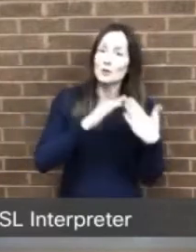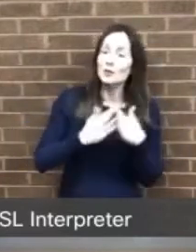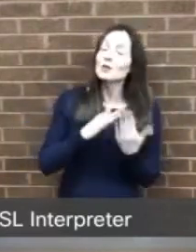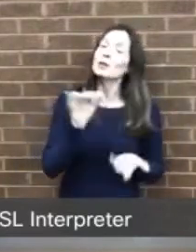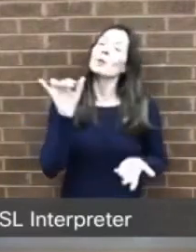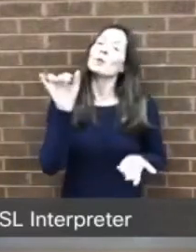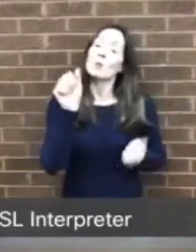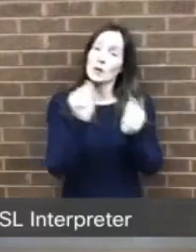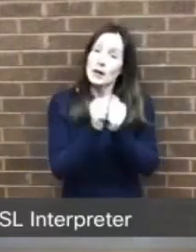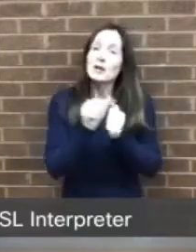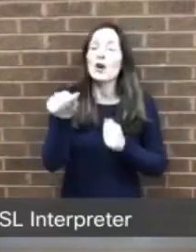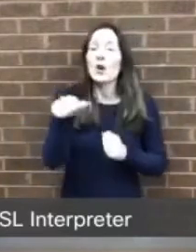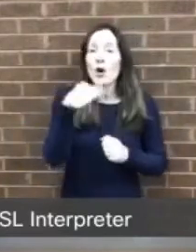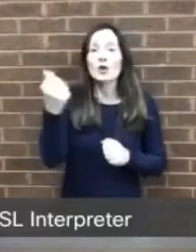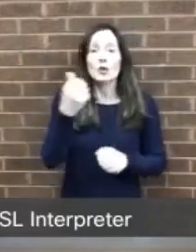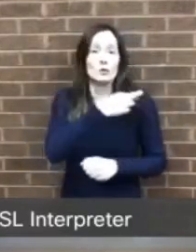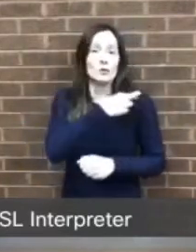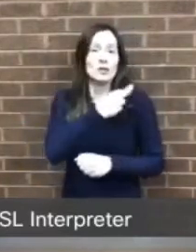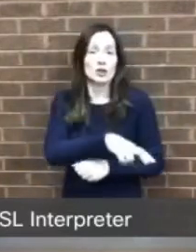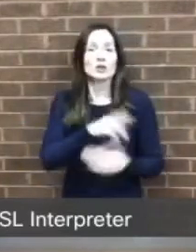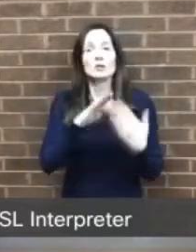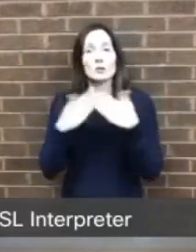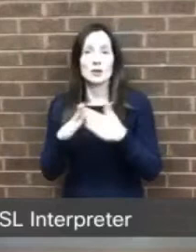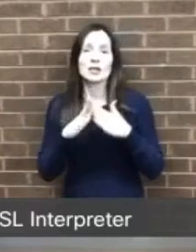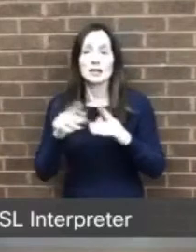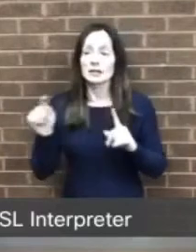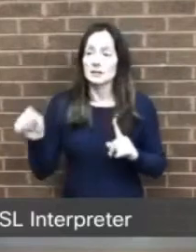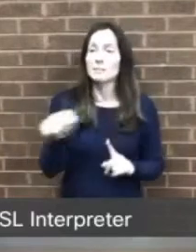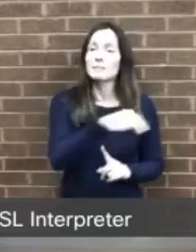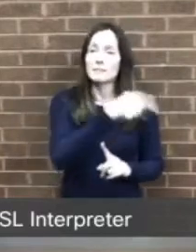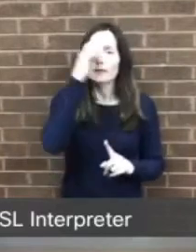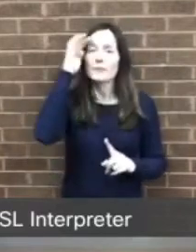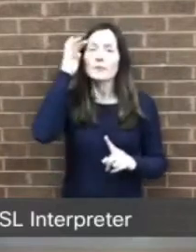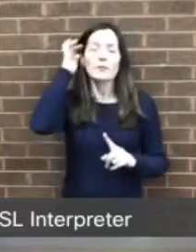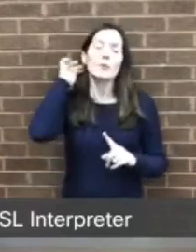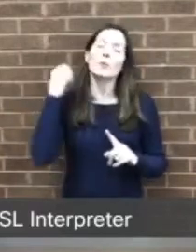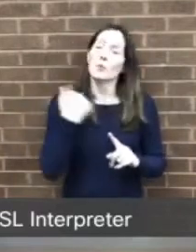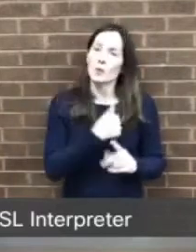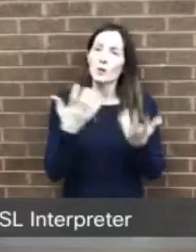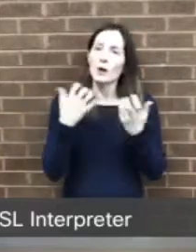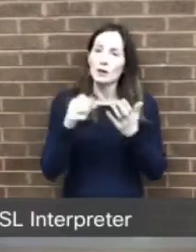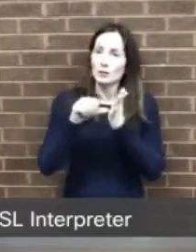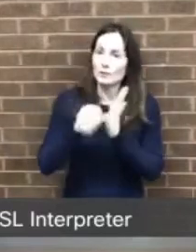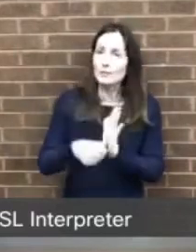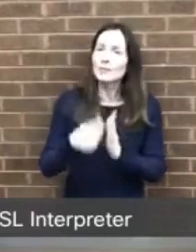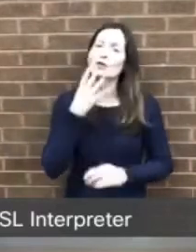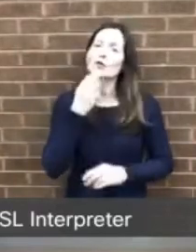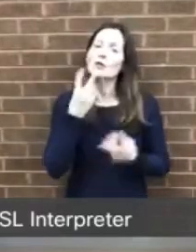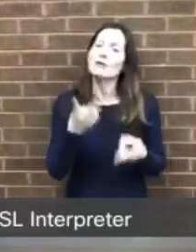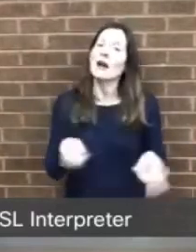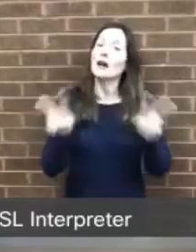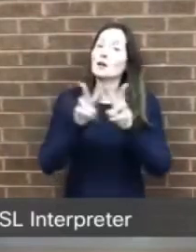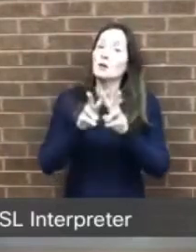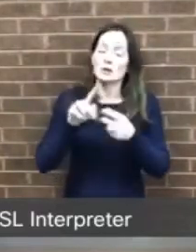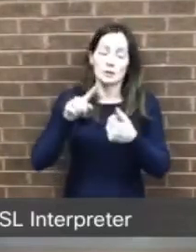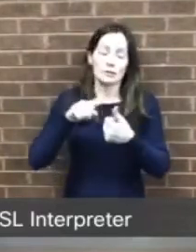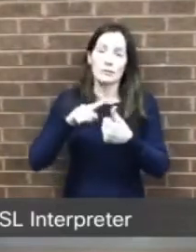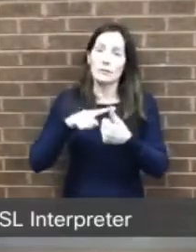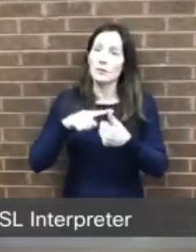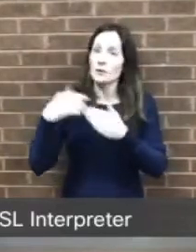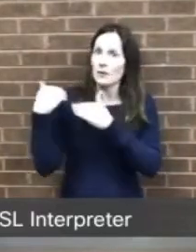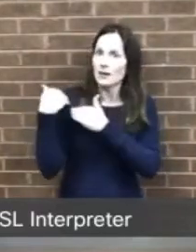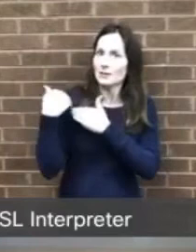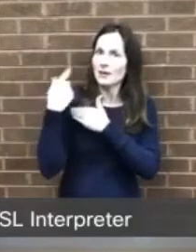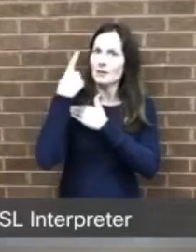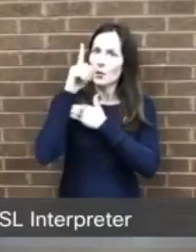civic groups in Howard County. We want to bring our Jewish values, like responsibility for repairing the world,